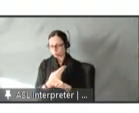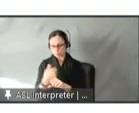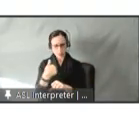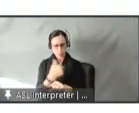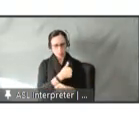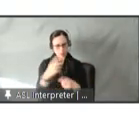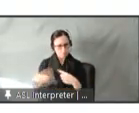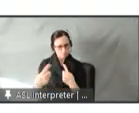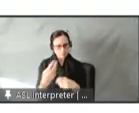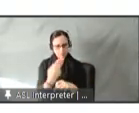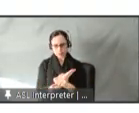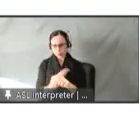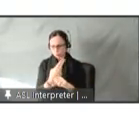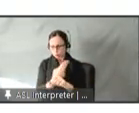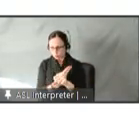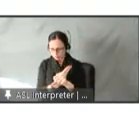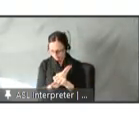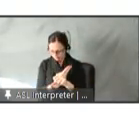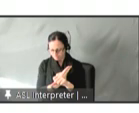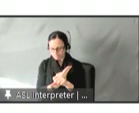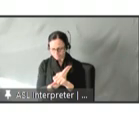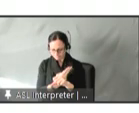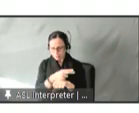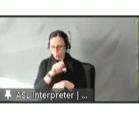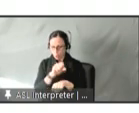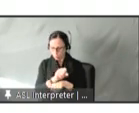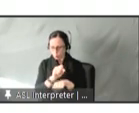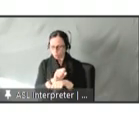been utilizing a work group